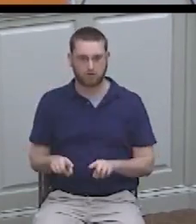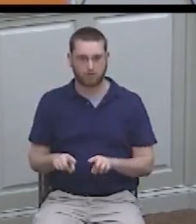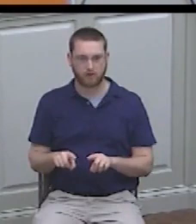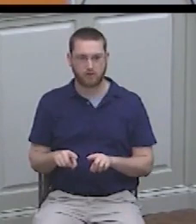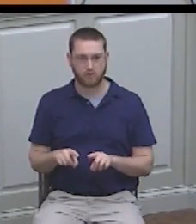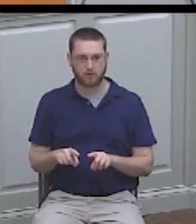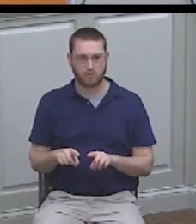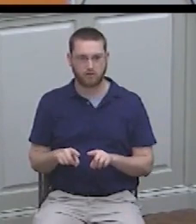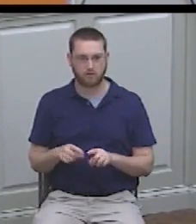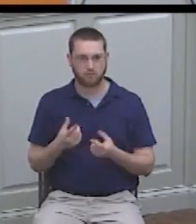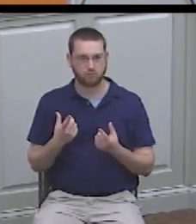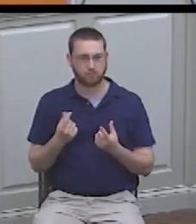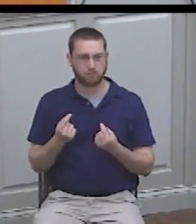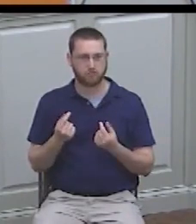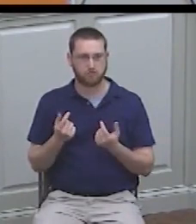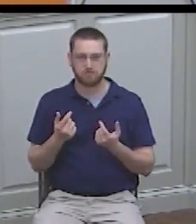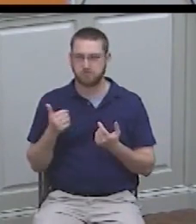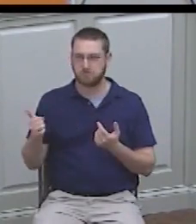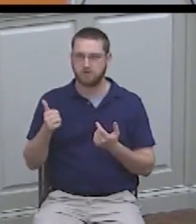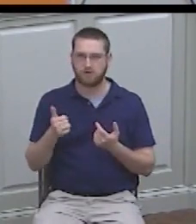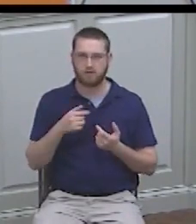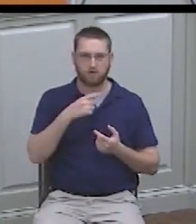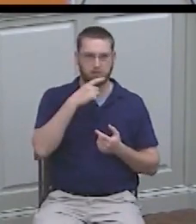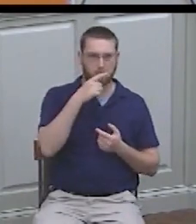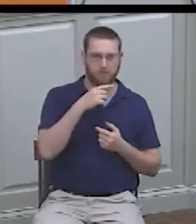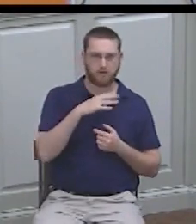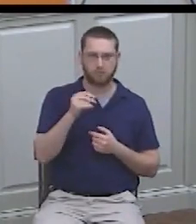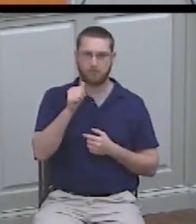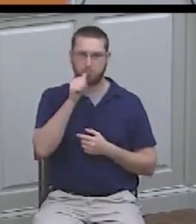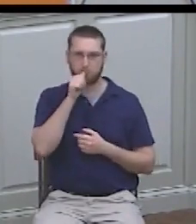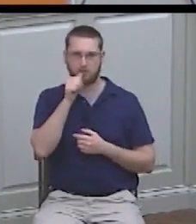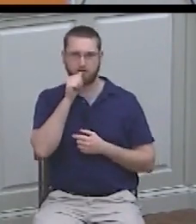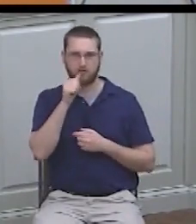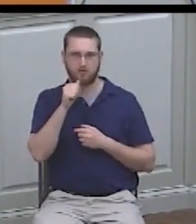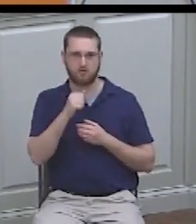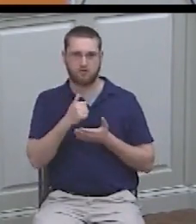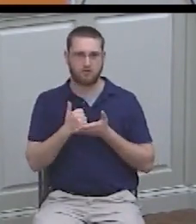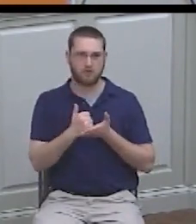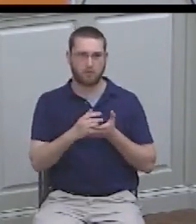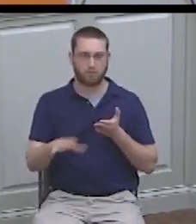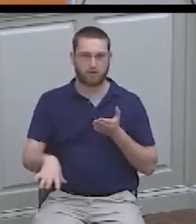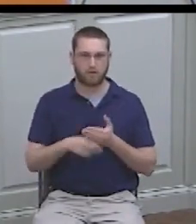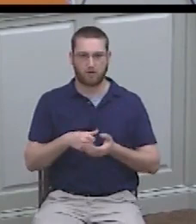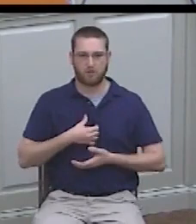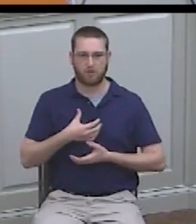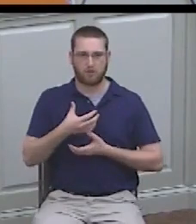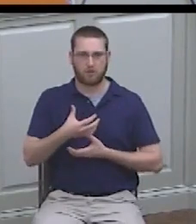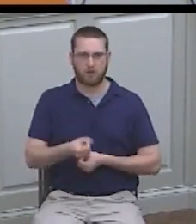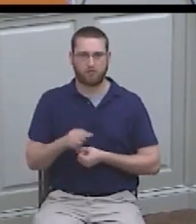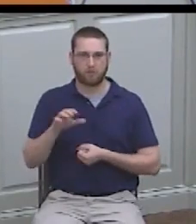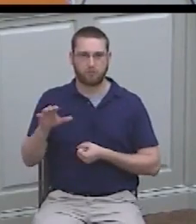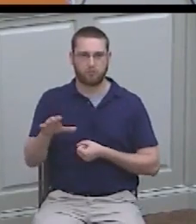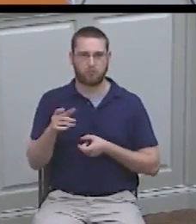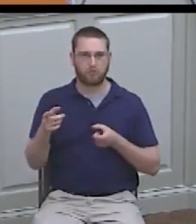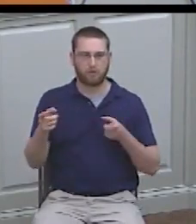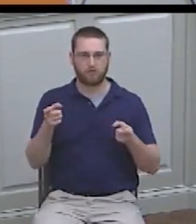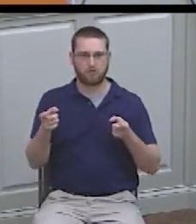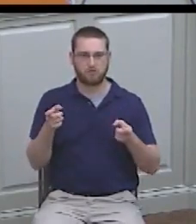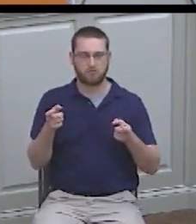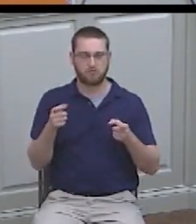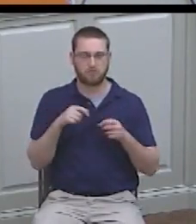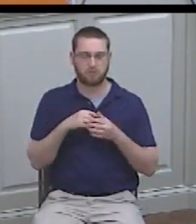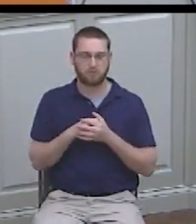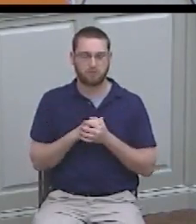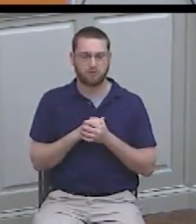conduct yourselves publicly and privately to help add confidence in your governance.